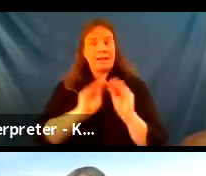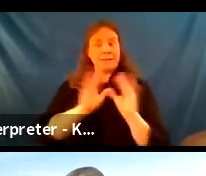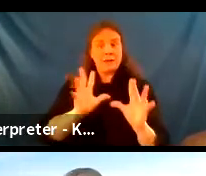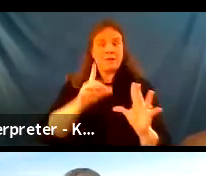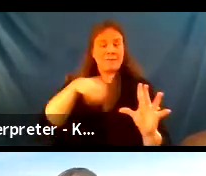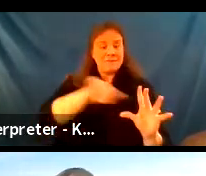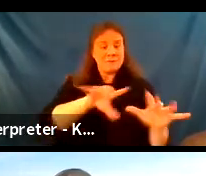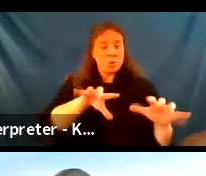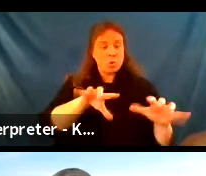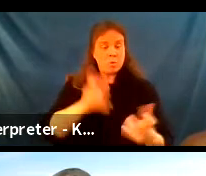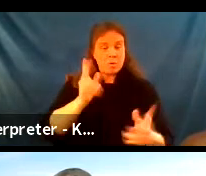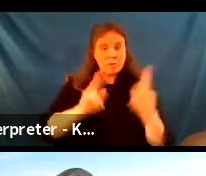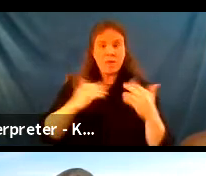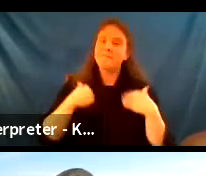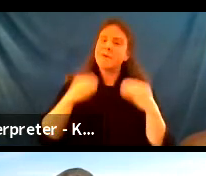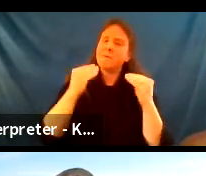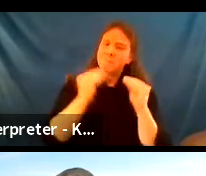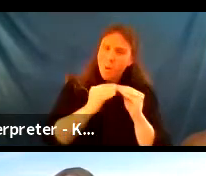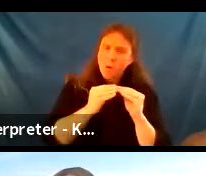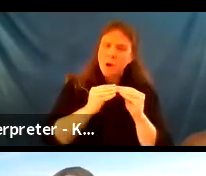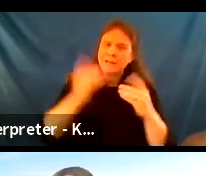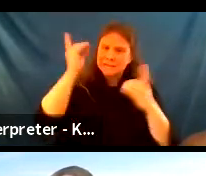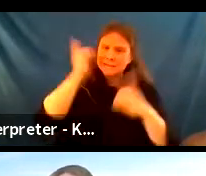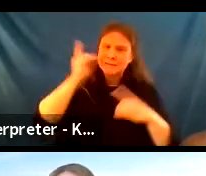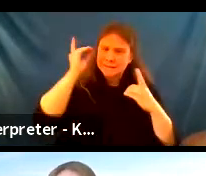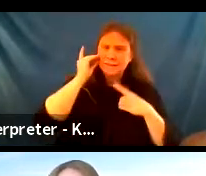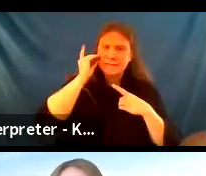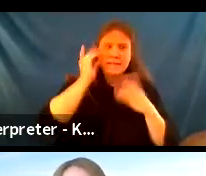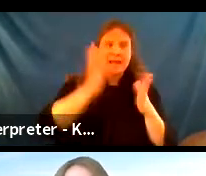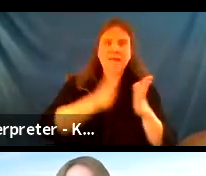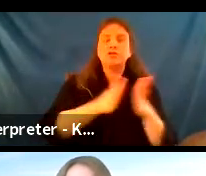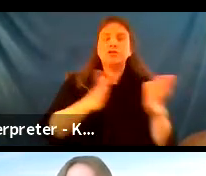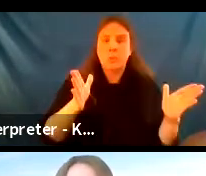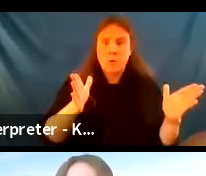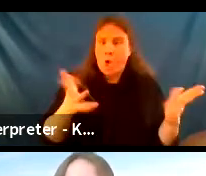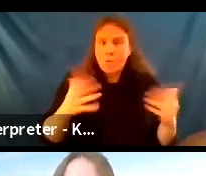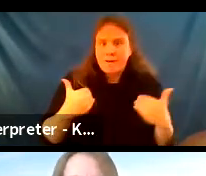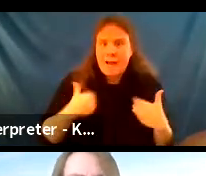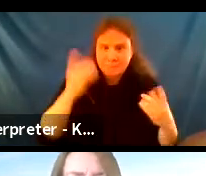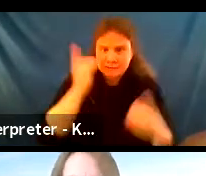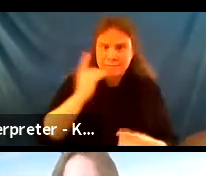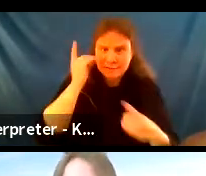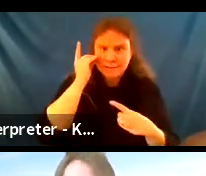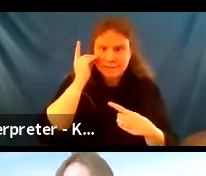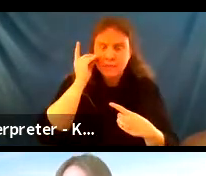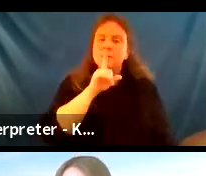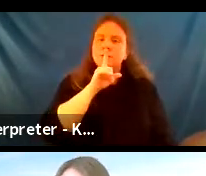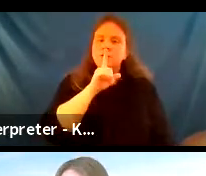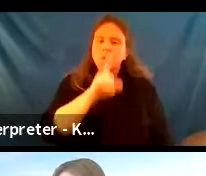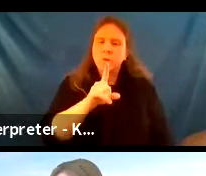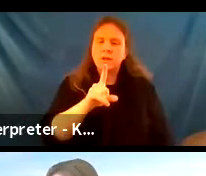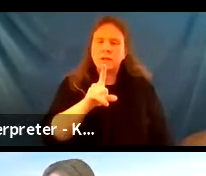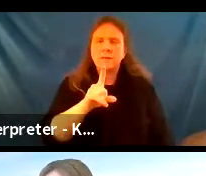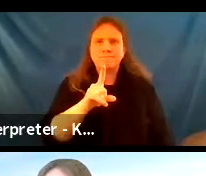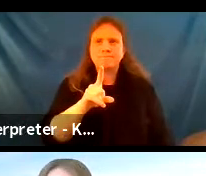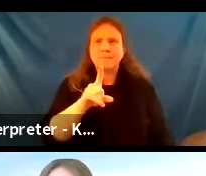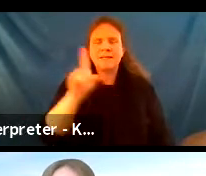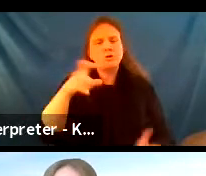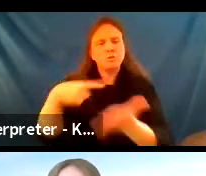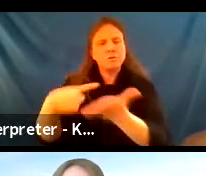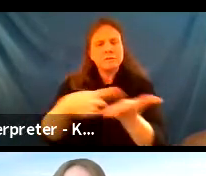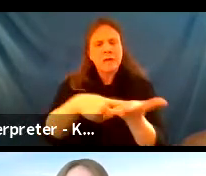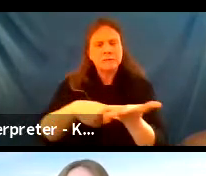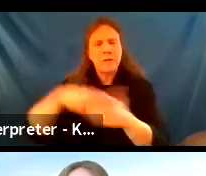disease in general. And so I think it's really about an individual discussion around what are the benefits and